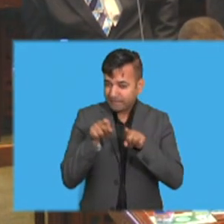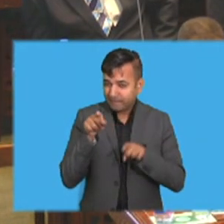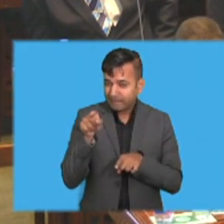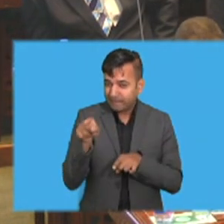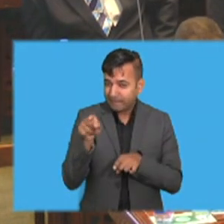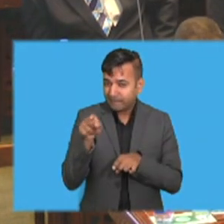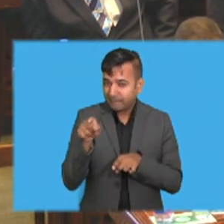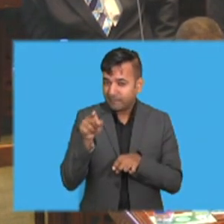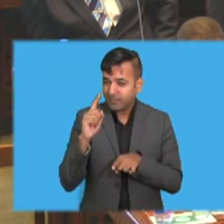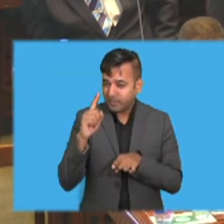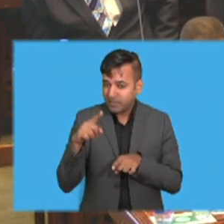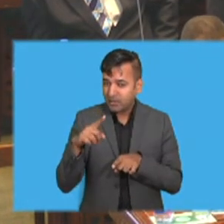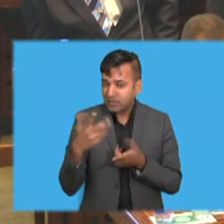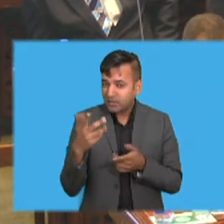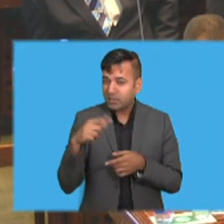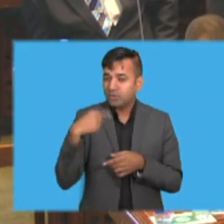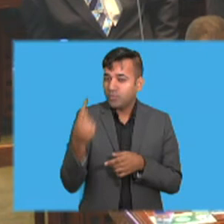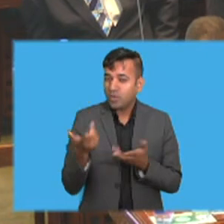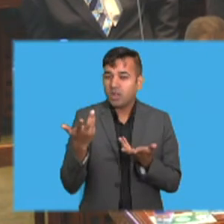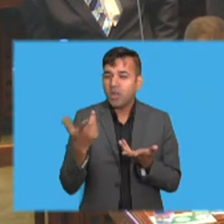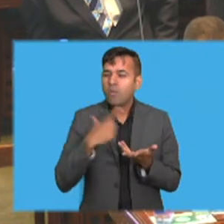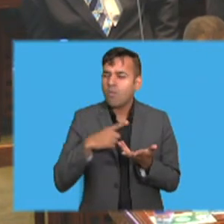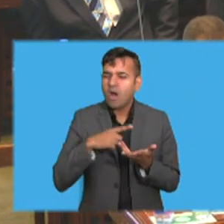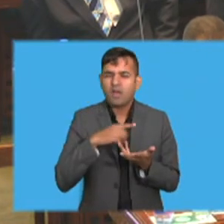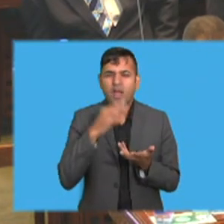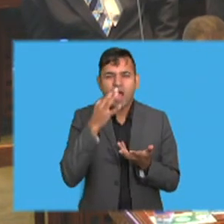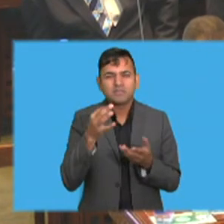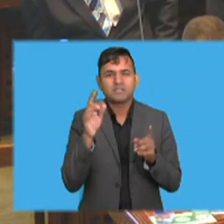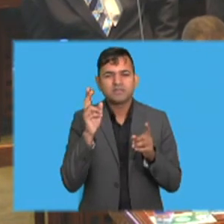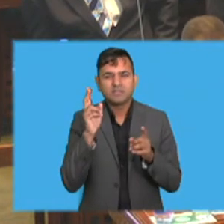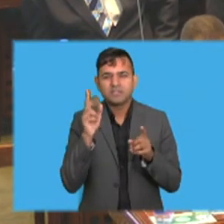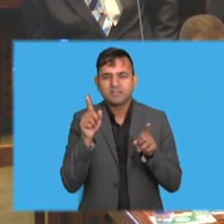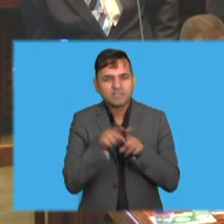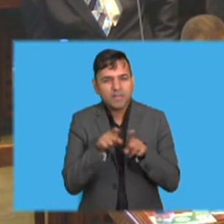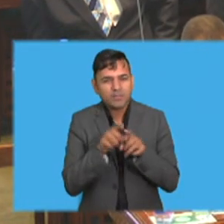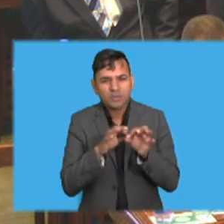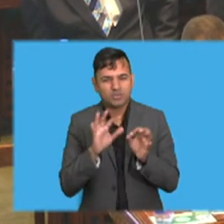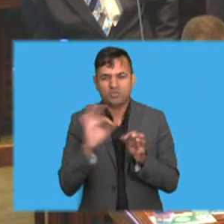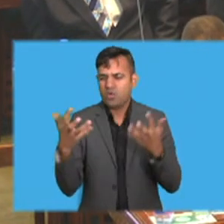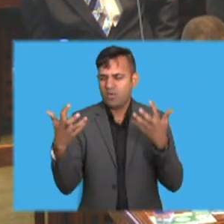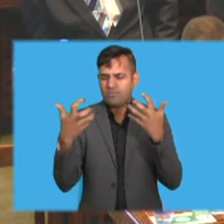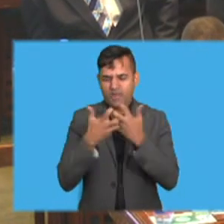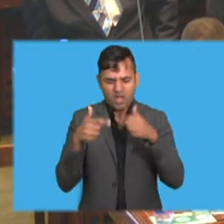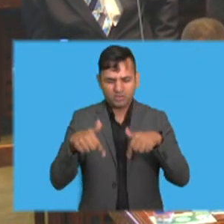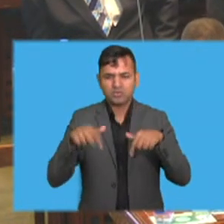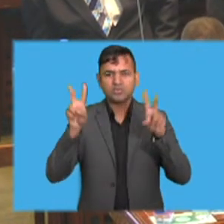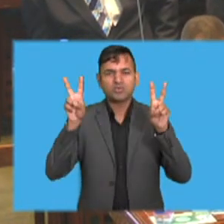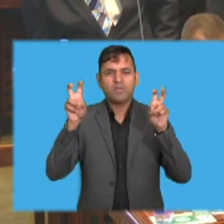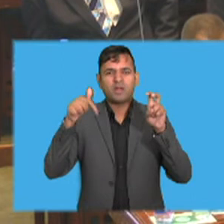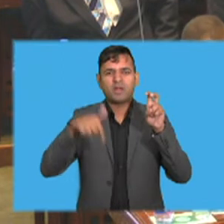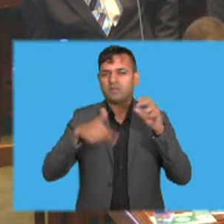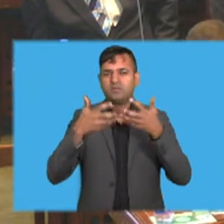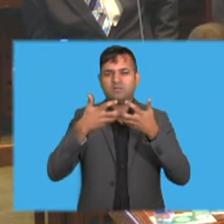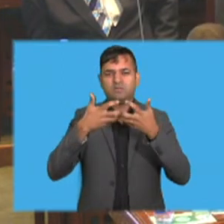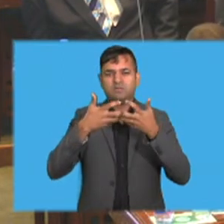tomorrow. Why is he asking a question that's completely unrelated? And in fact, it is listed as a question for Tuesday's order paper.